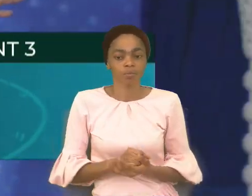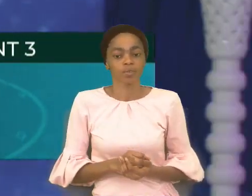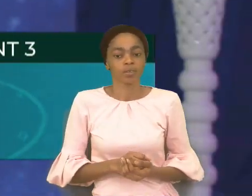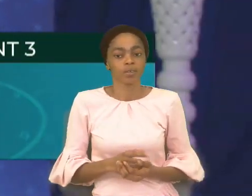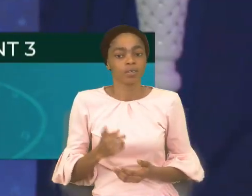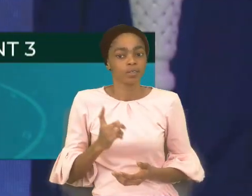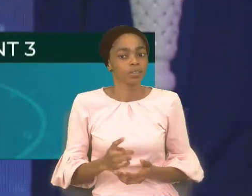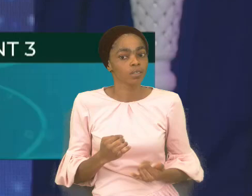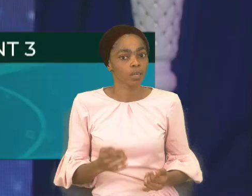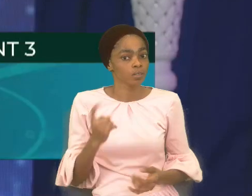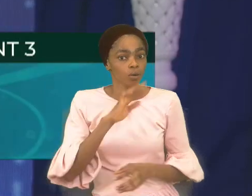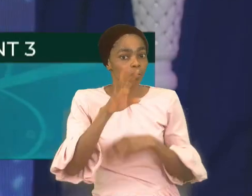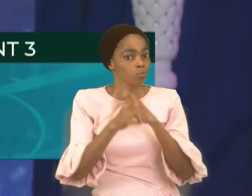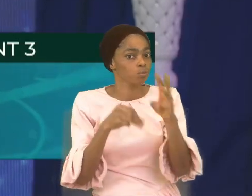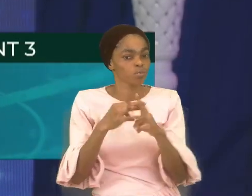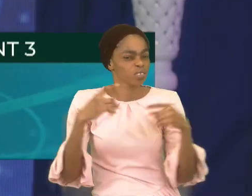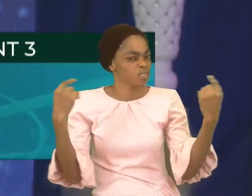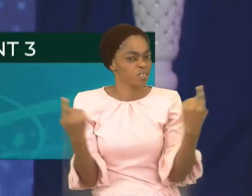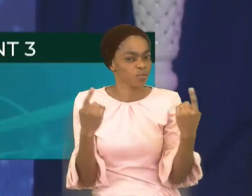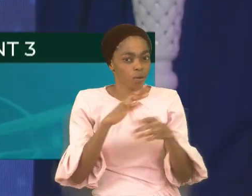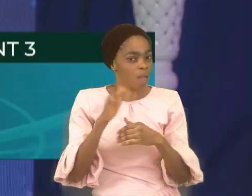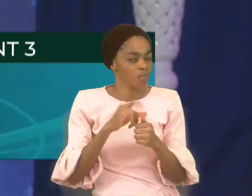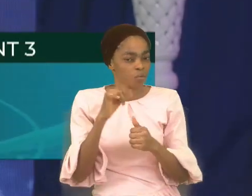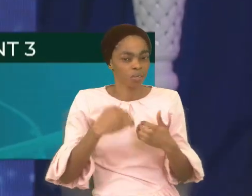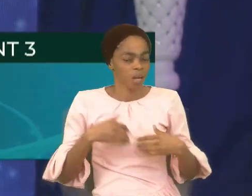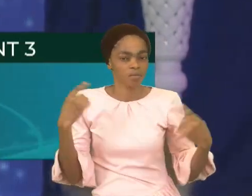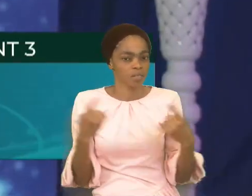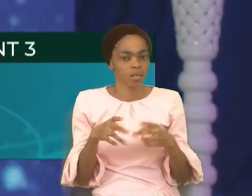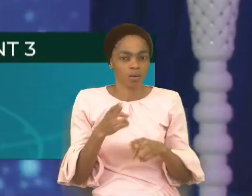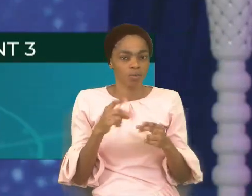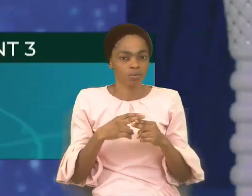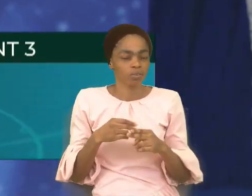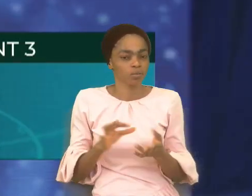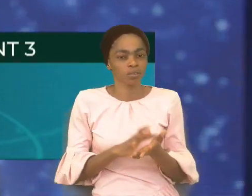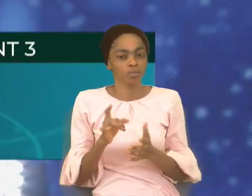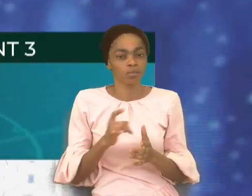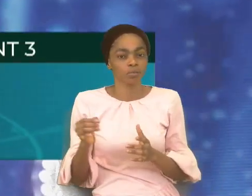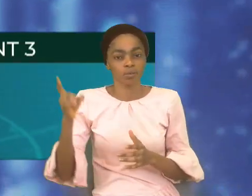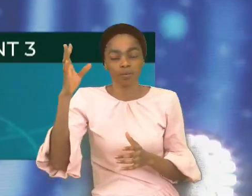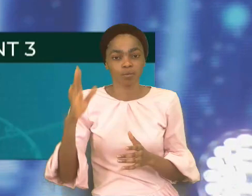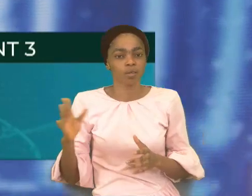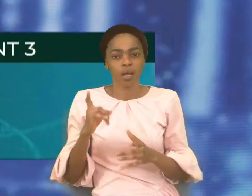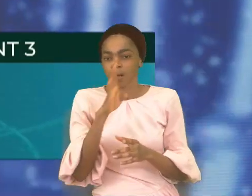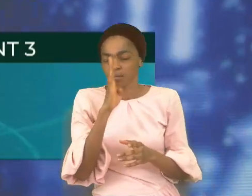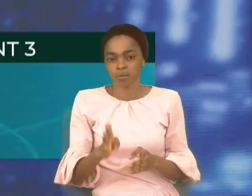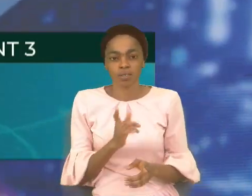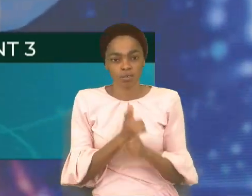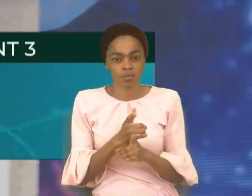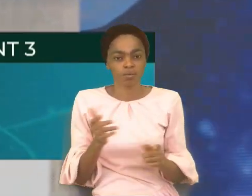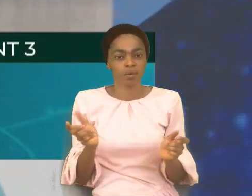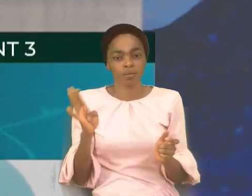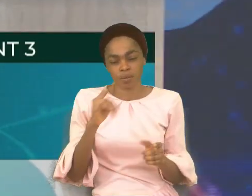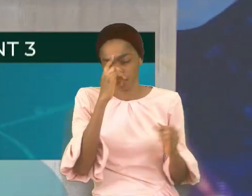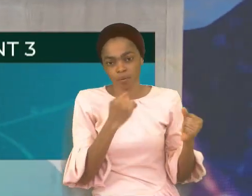being justified by faith, we have peace with God. We come to God, we're reconciled with